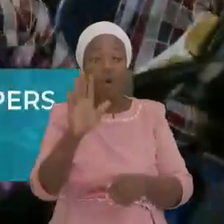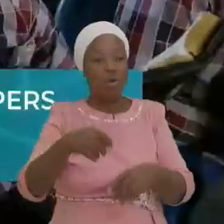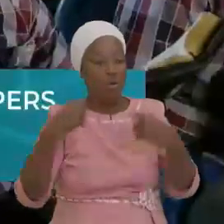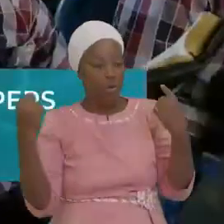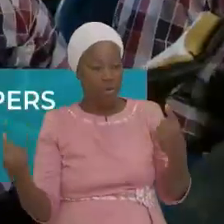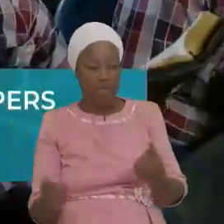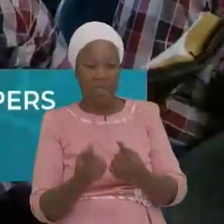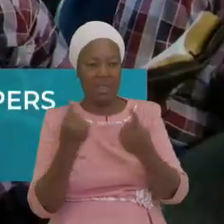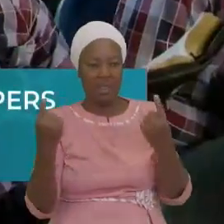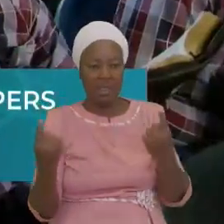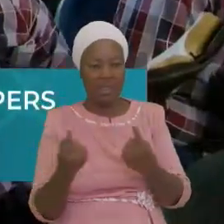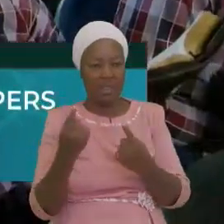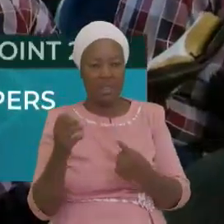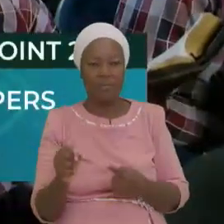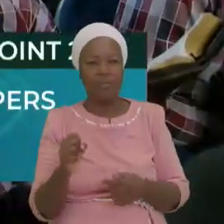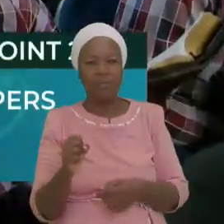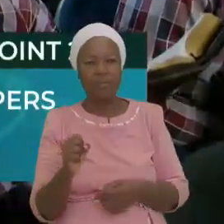transgressions.